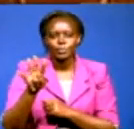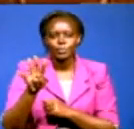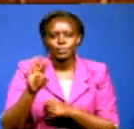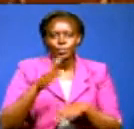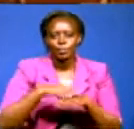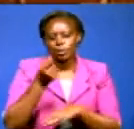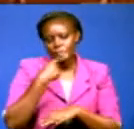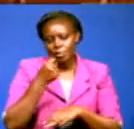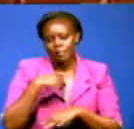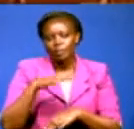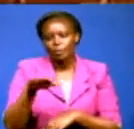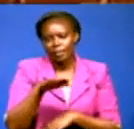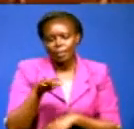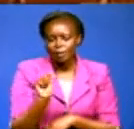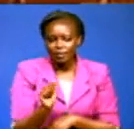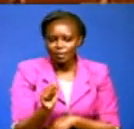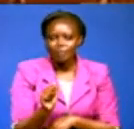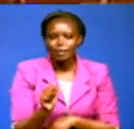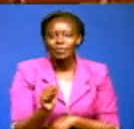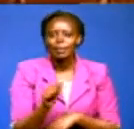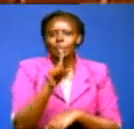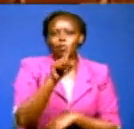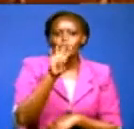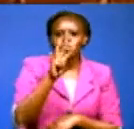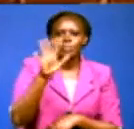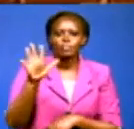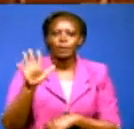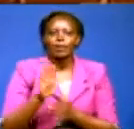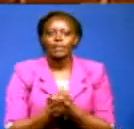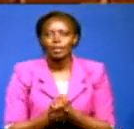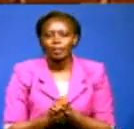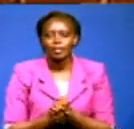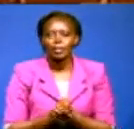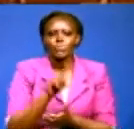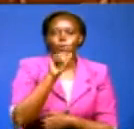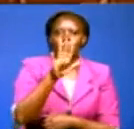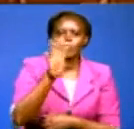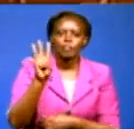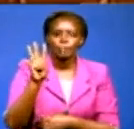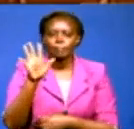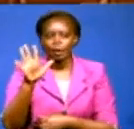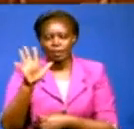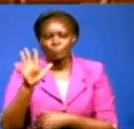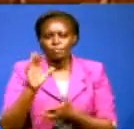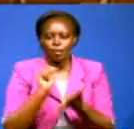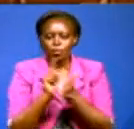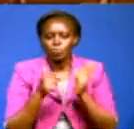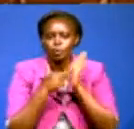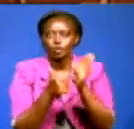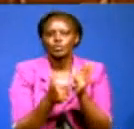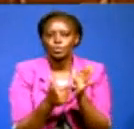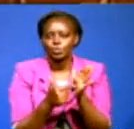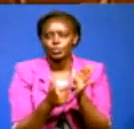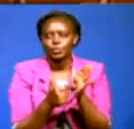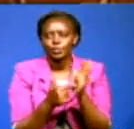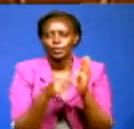grounds, and look at 145, it's only 145 that provides for impeachment. If you look